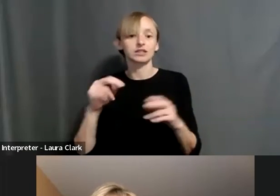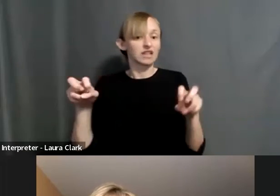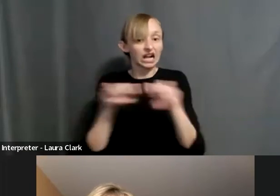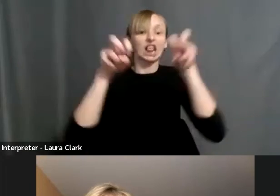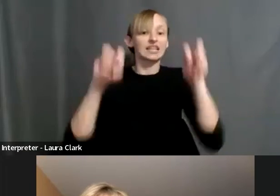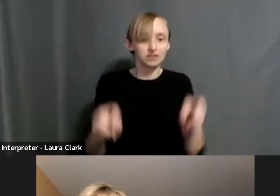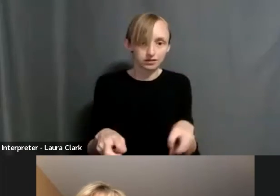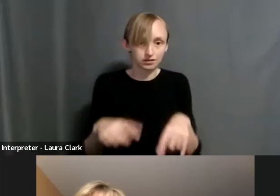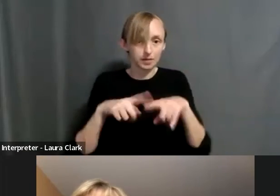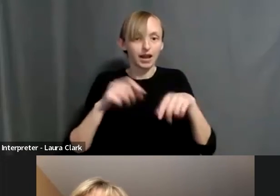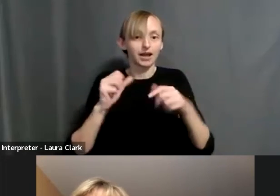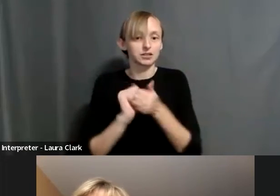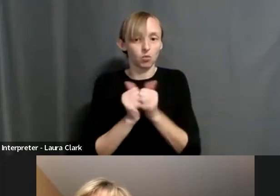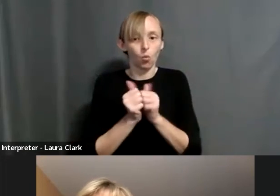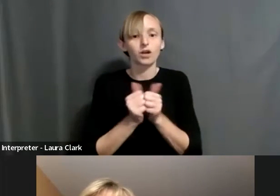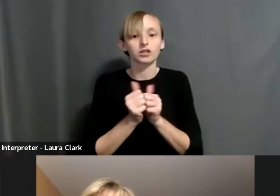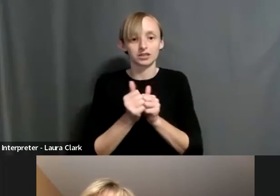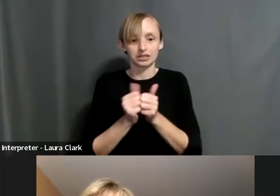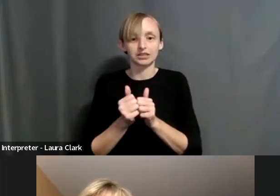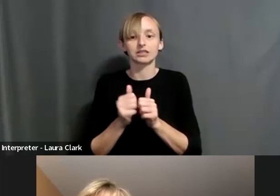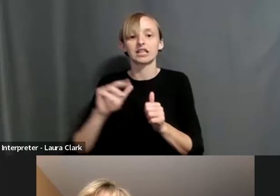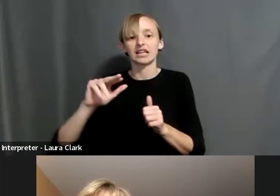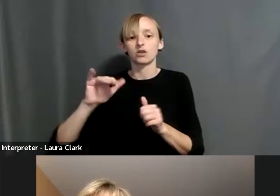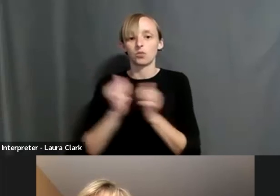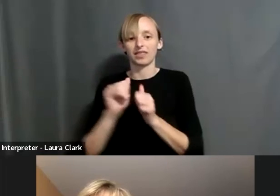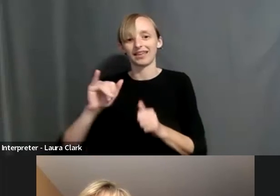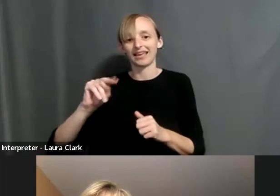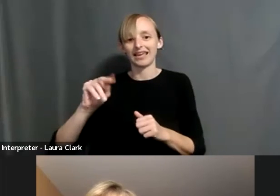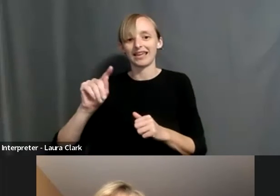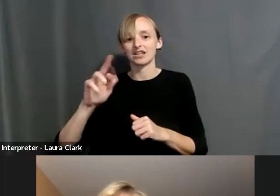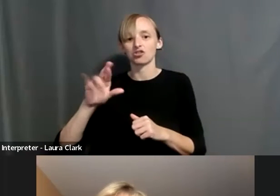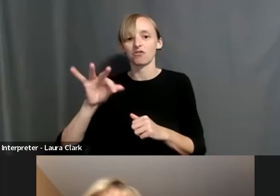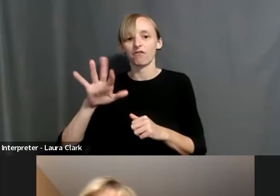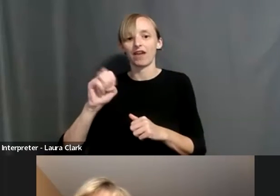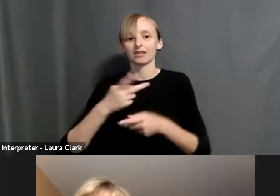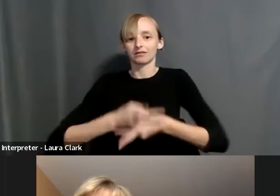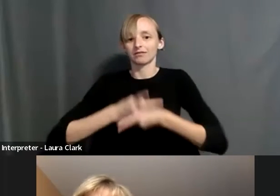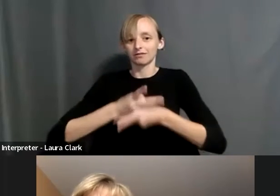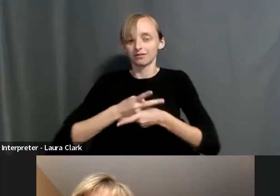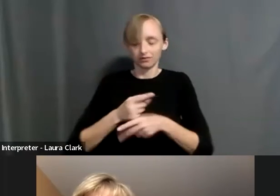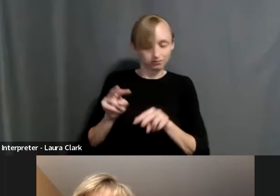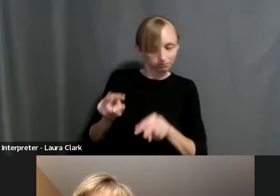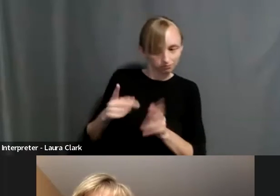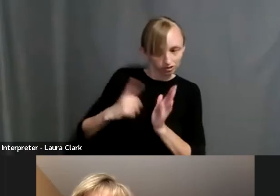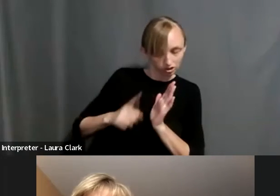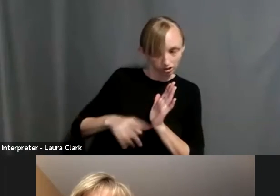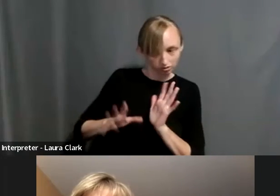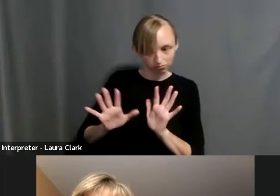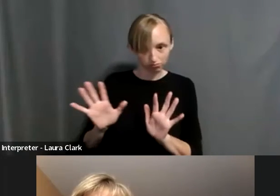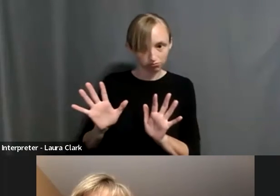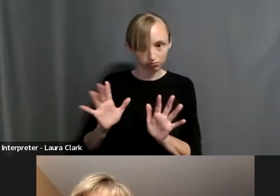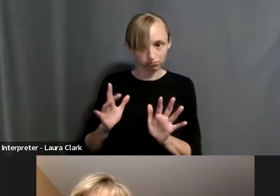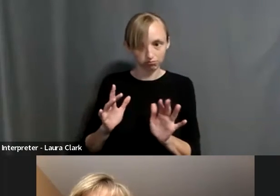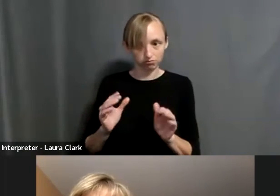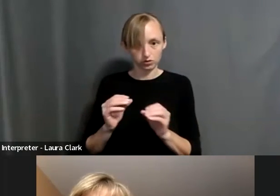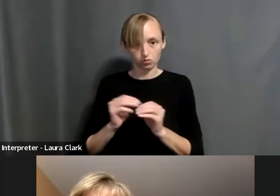whatever's happening, with that interface. You just need to be aware of it, monitoring it, making sure, just have an extra level